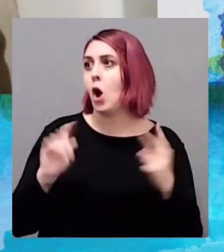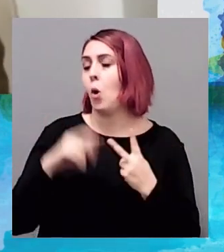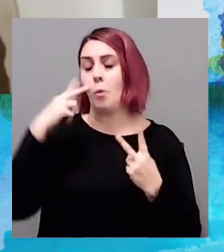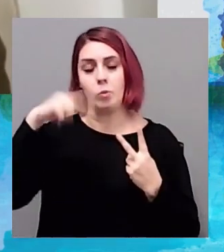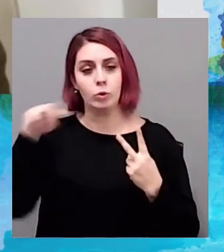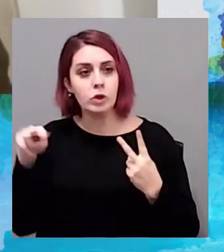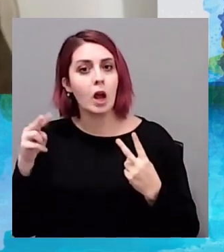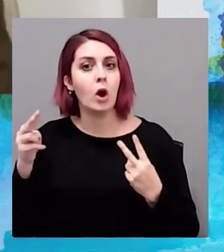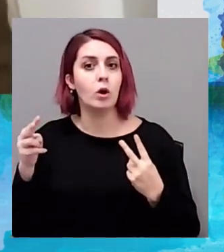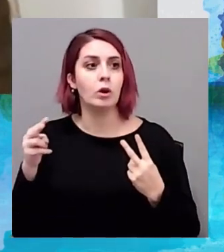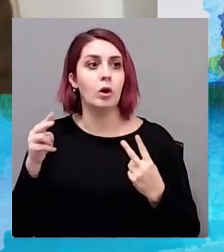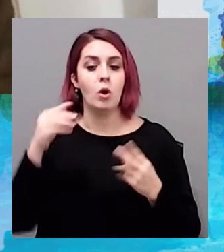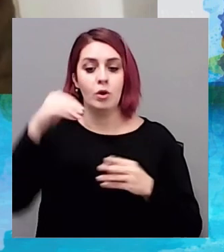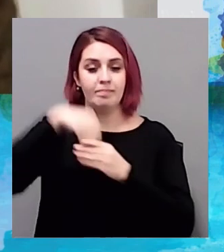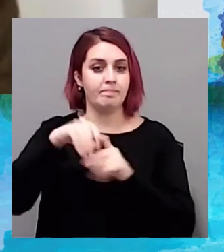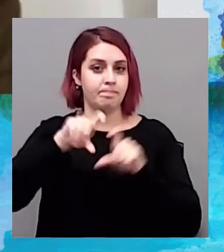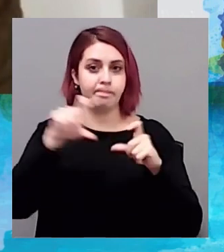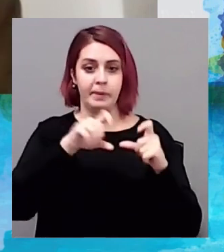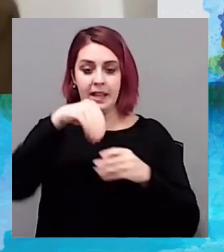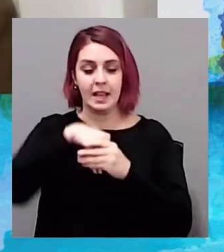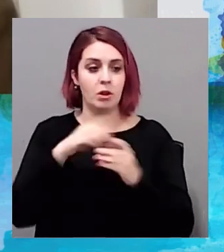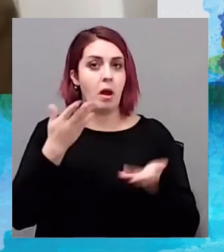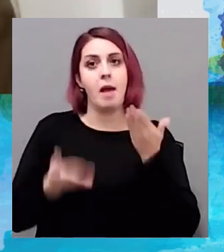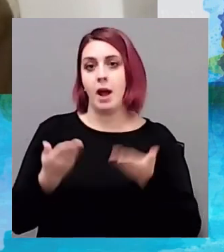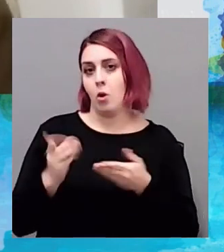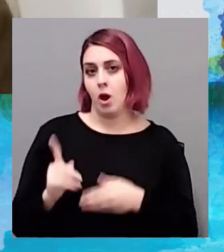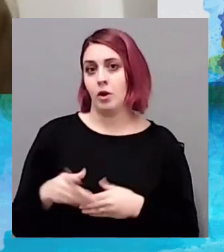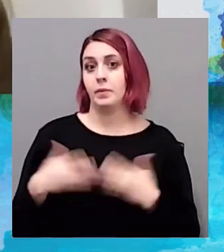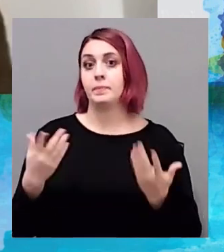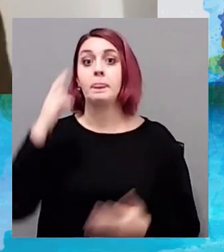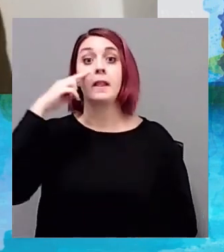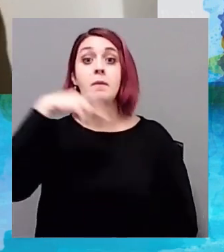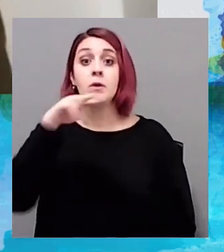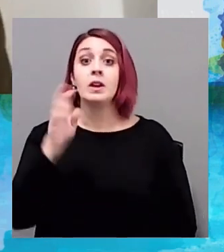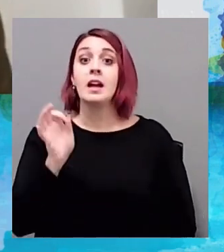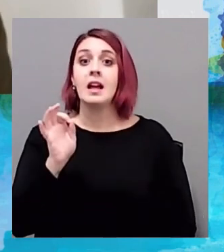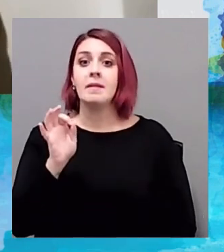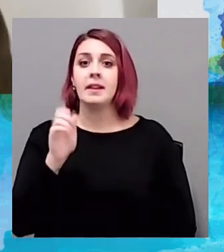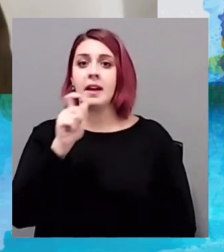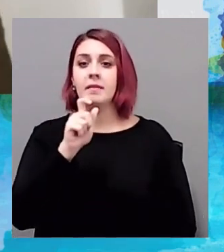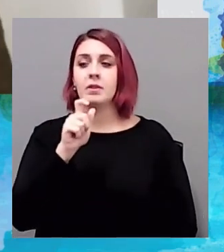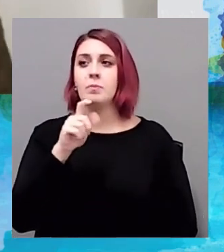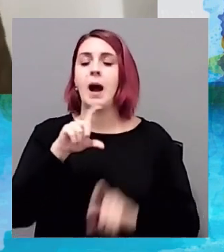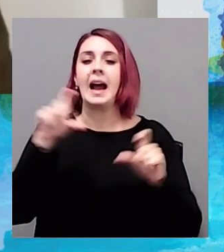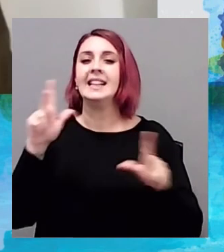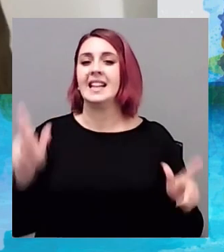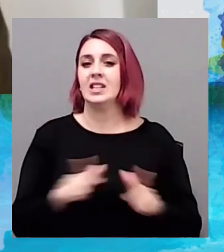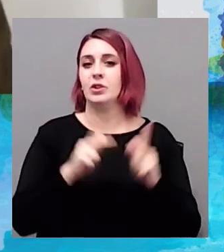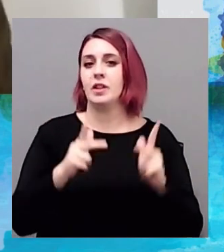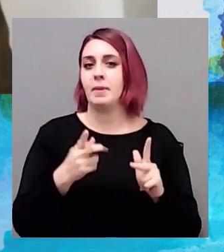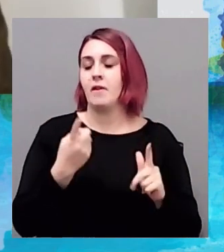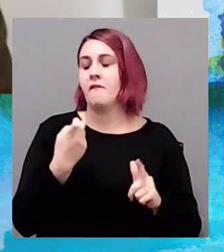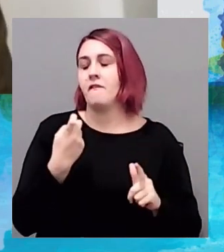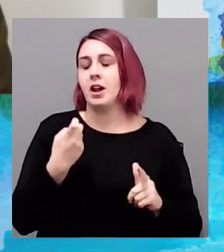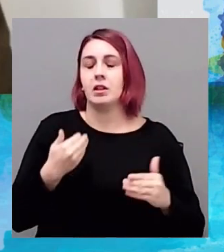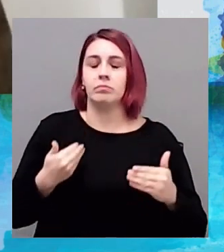the university, at the museum, and all of the different stakeholders, and to make the museum more